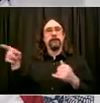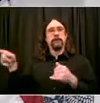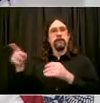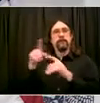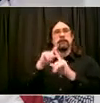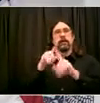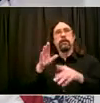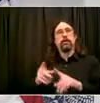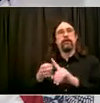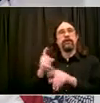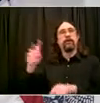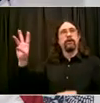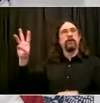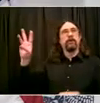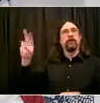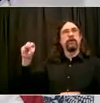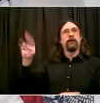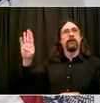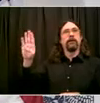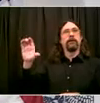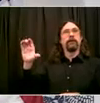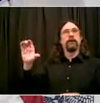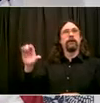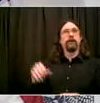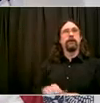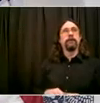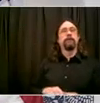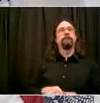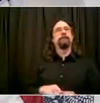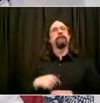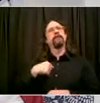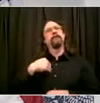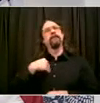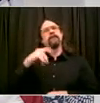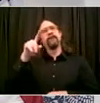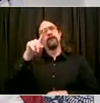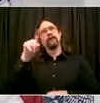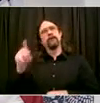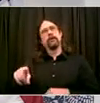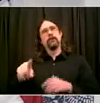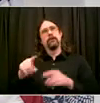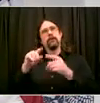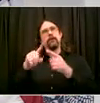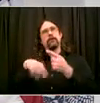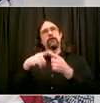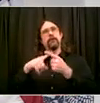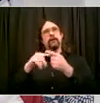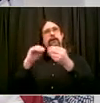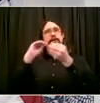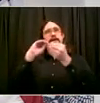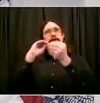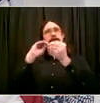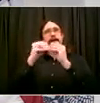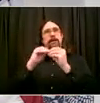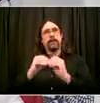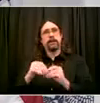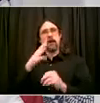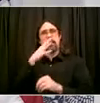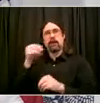rule, so you give me one followed by a second. So go ahead. Sure. Okay,